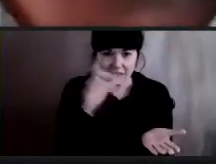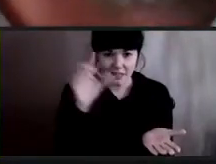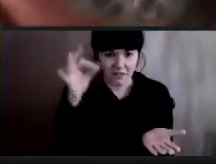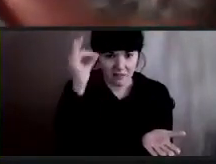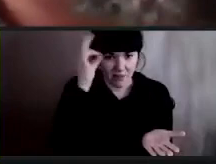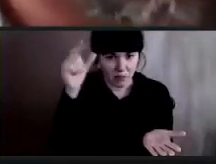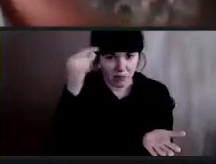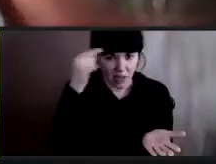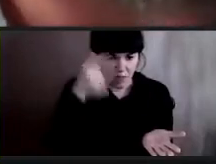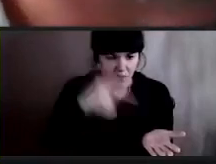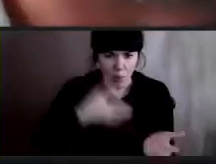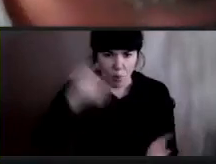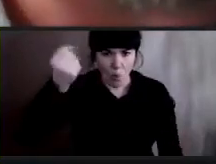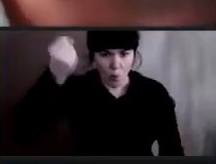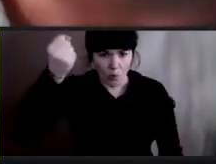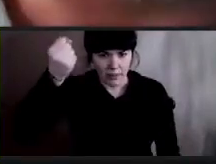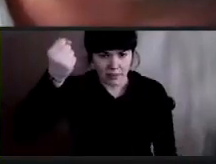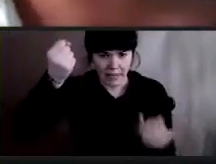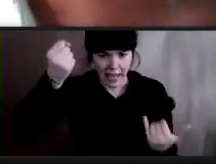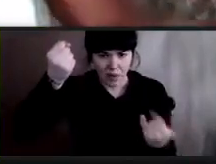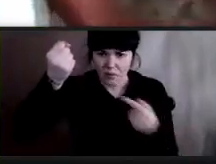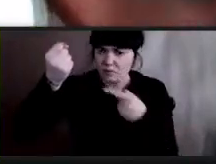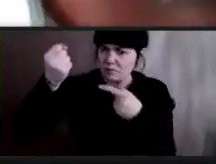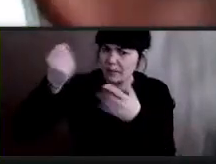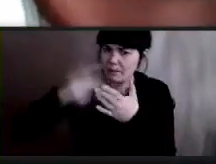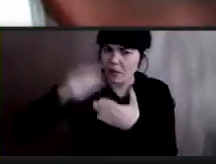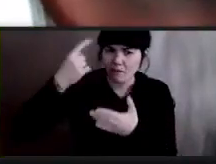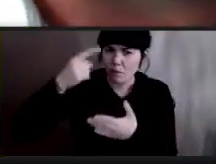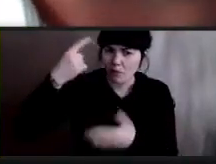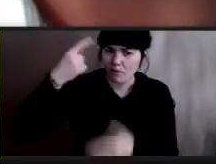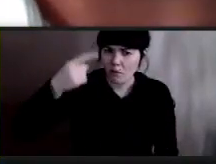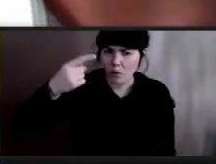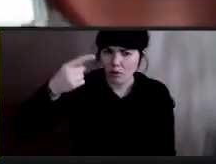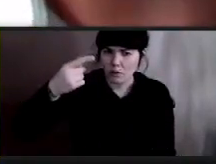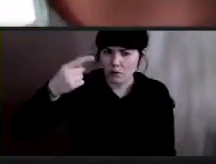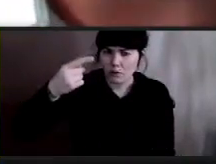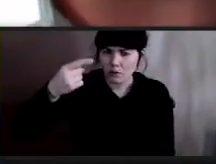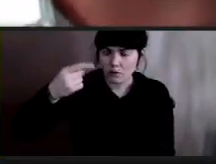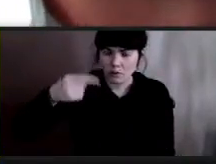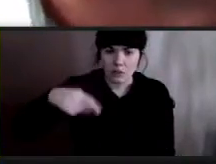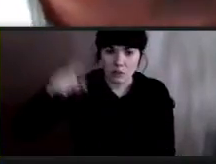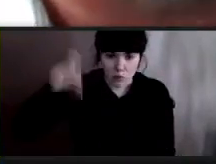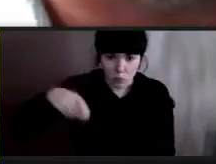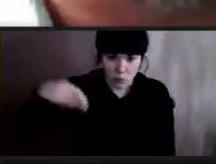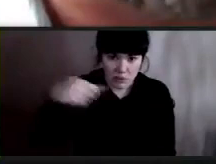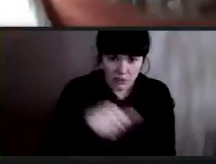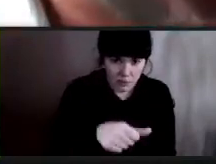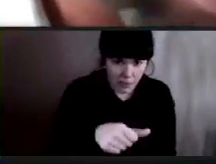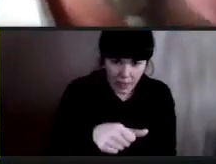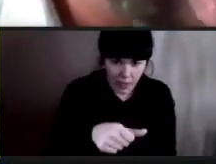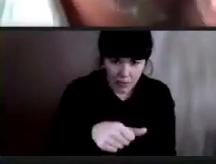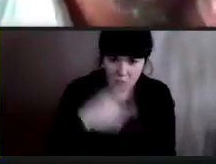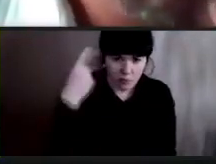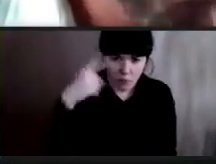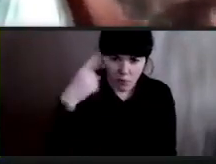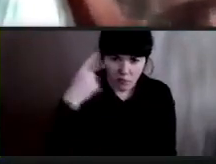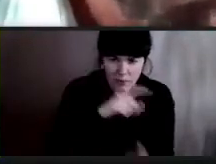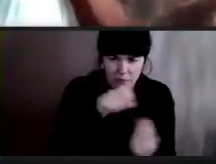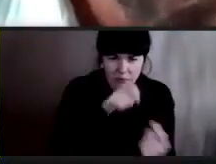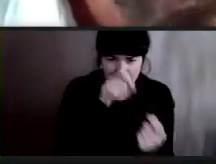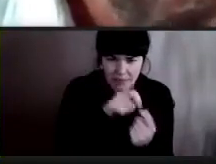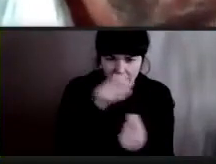designed to be spent on? In terms of coming from the feds to the state, do they have a particular function in which they're meant to be spent